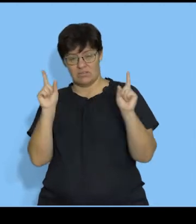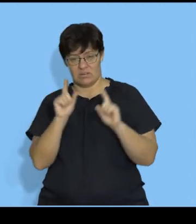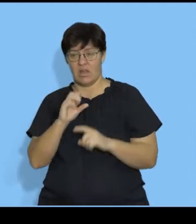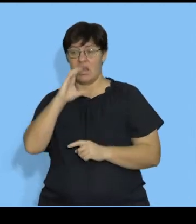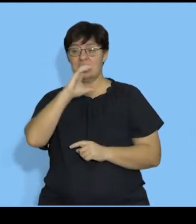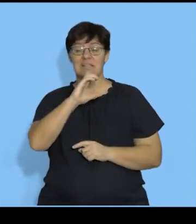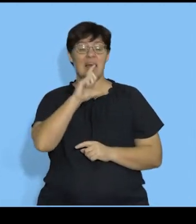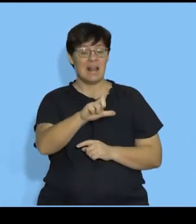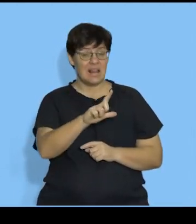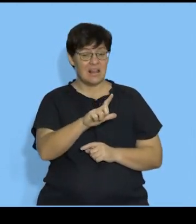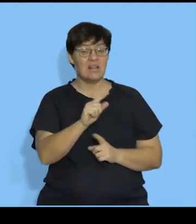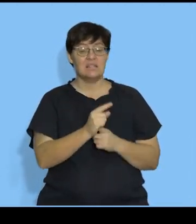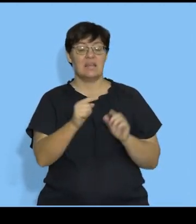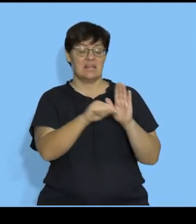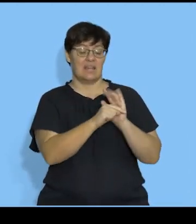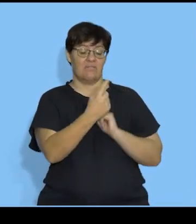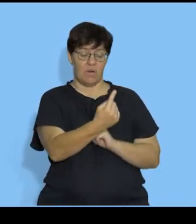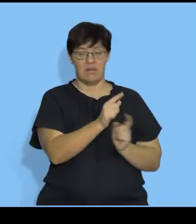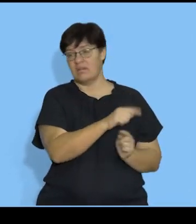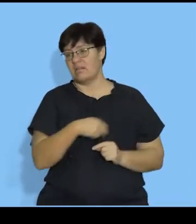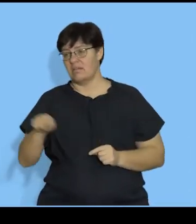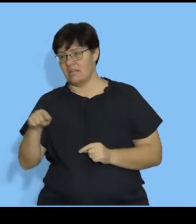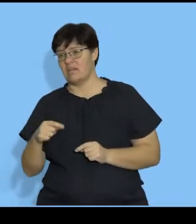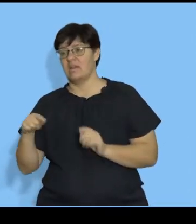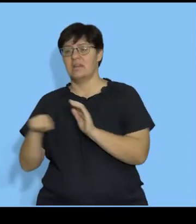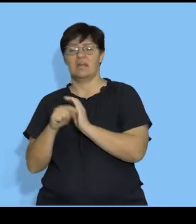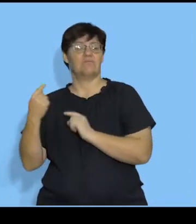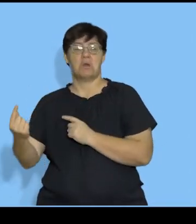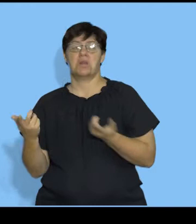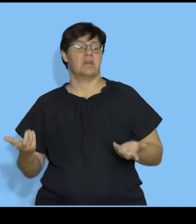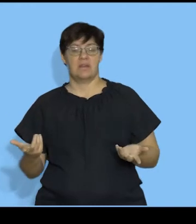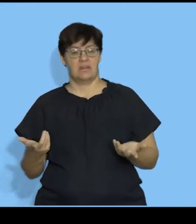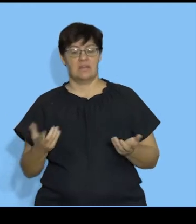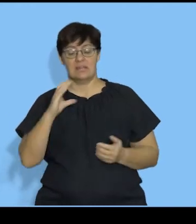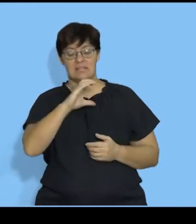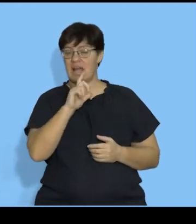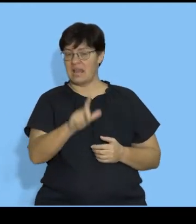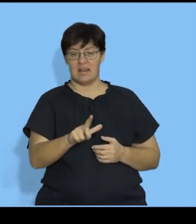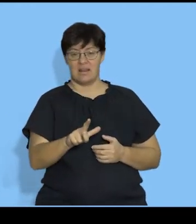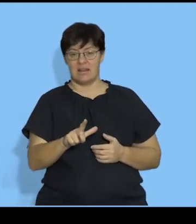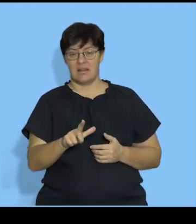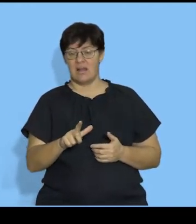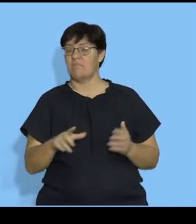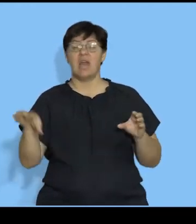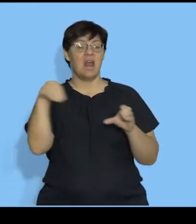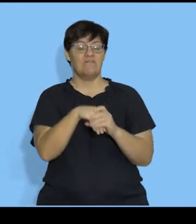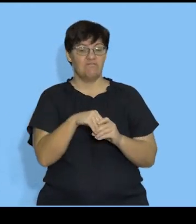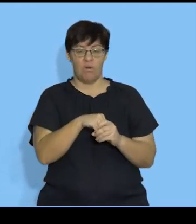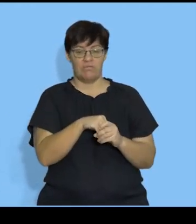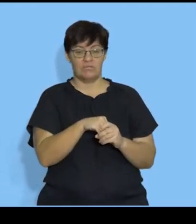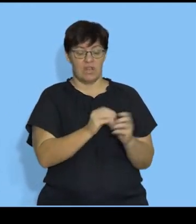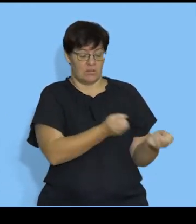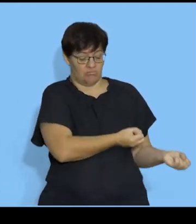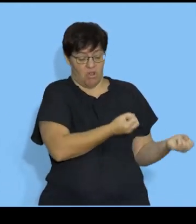it's -1 this side and -1 that side. So chlorine is actually not involved in the electron